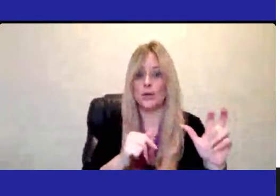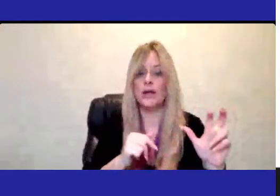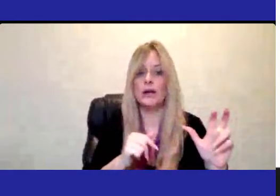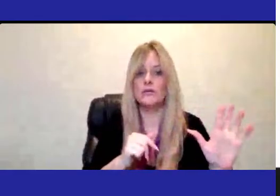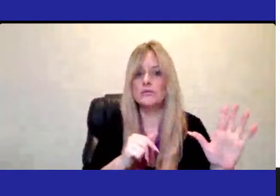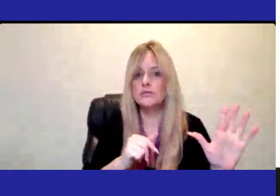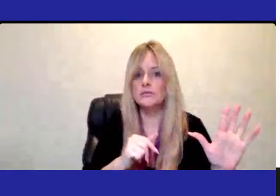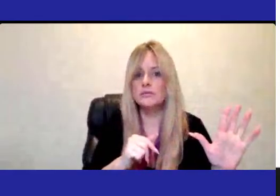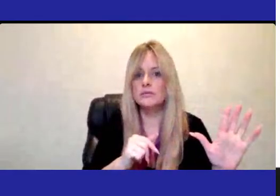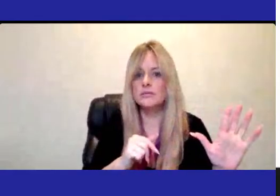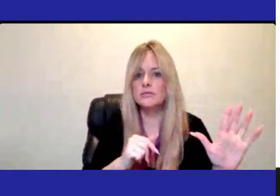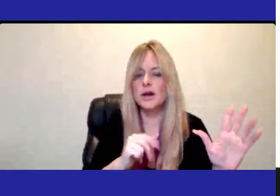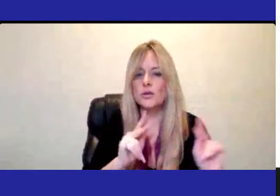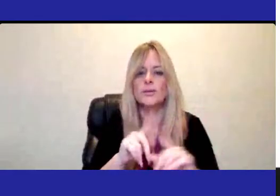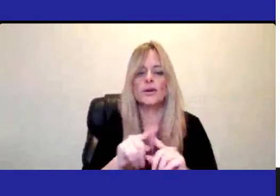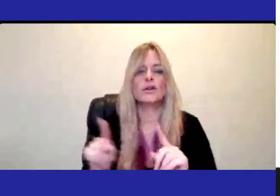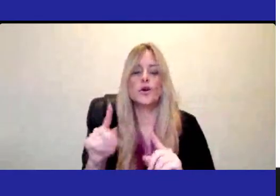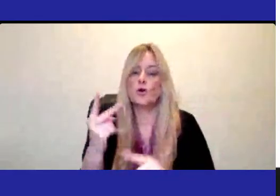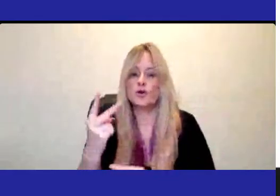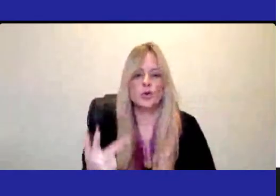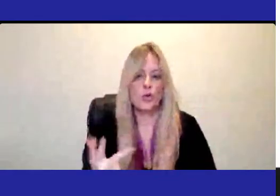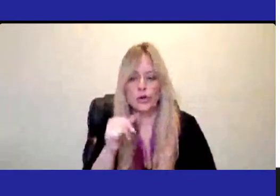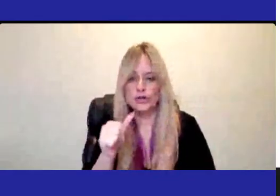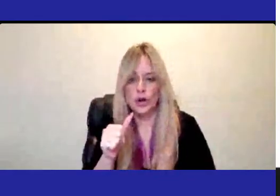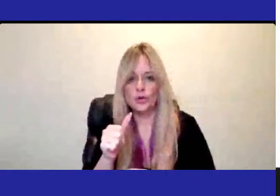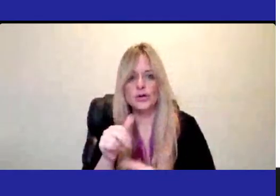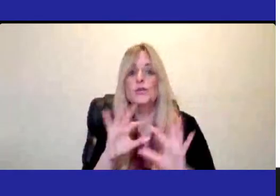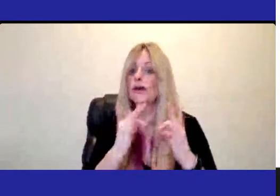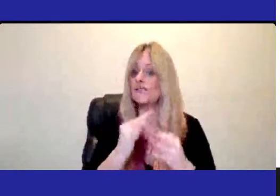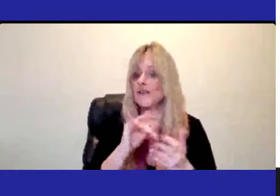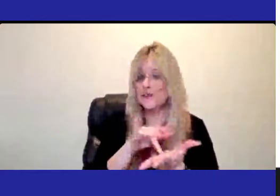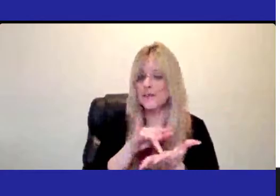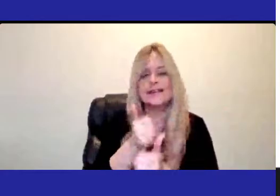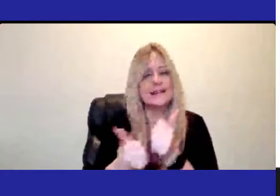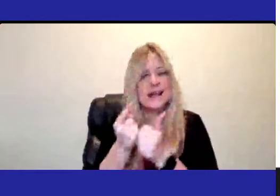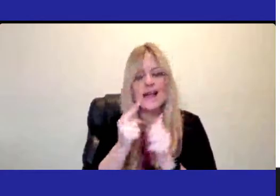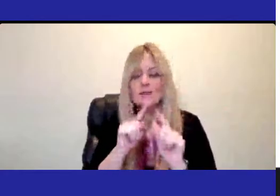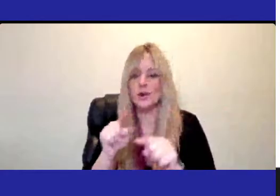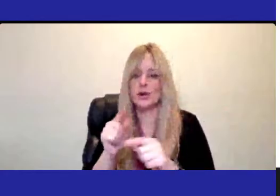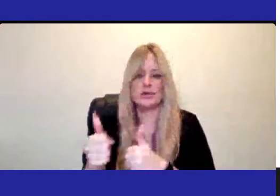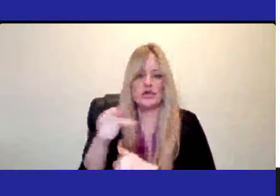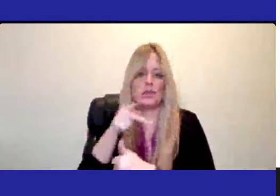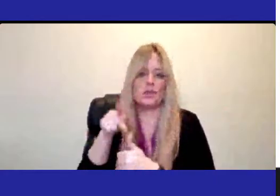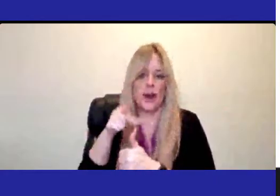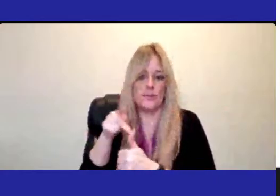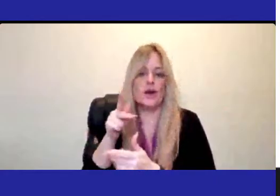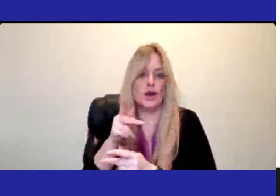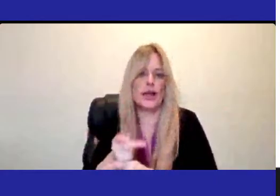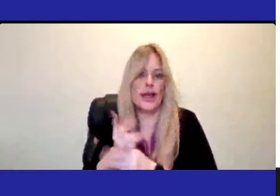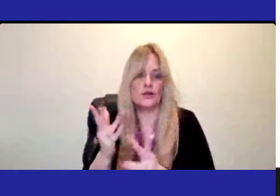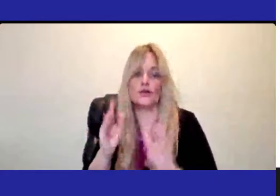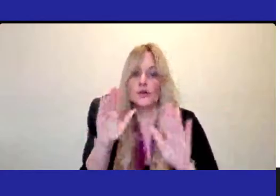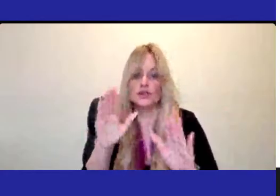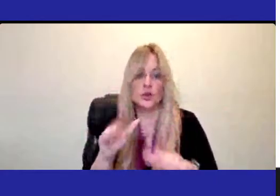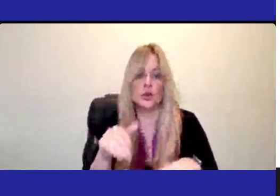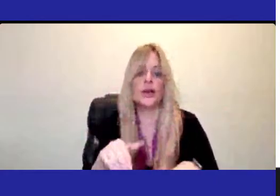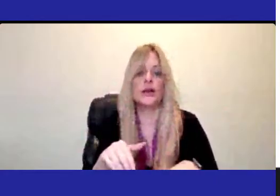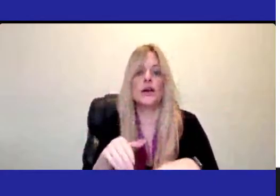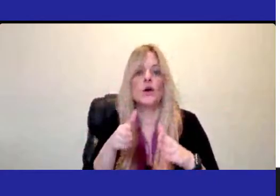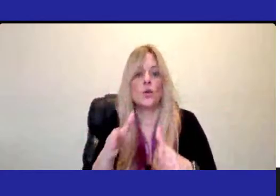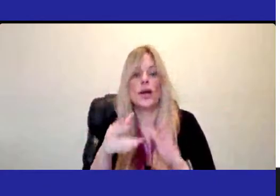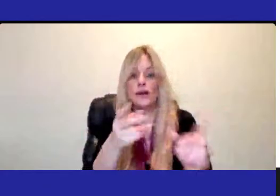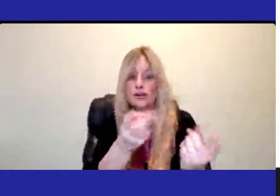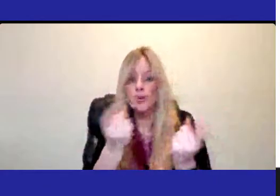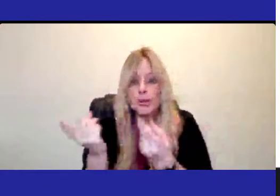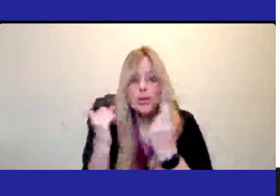2/3 don't. In family medicine, almost everybody goes into primary care. So this is a great direction for us. To Sweet's earlier point, a great way to recruit what we need, good primary